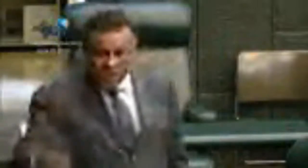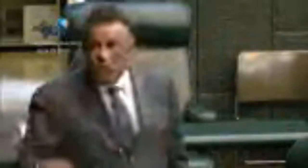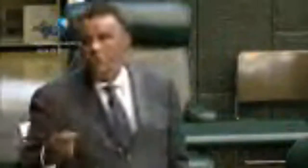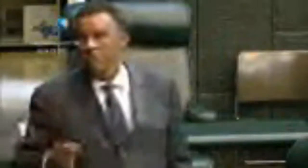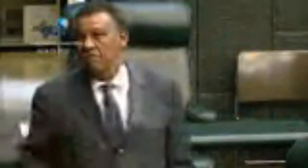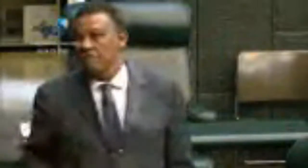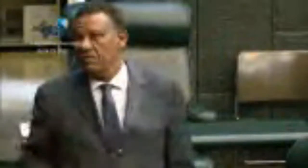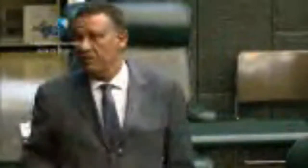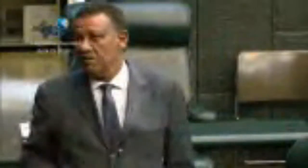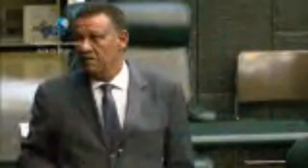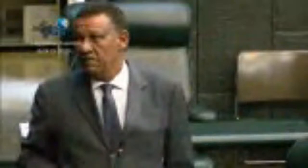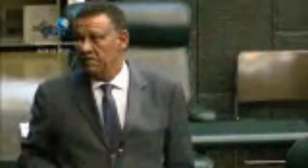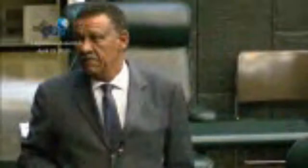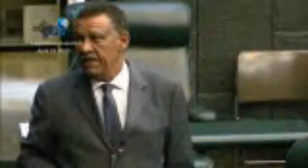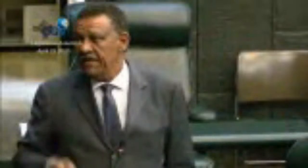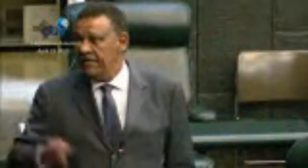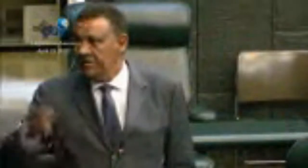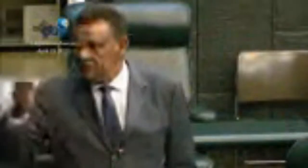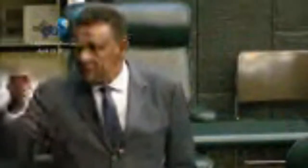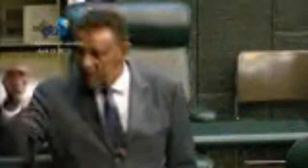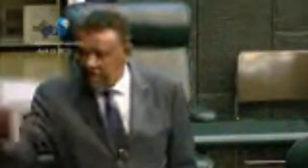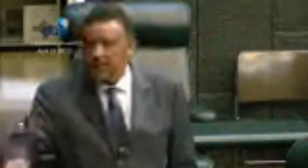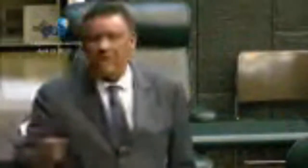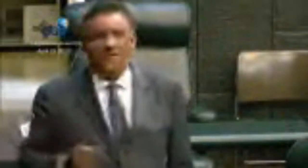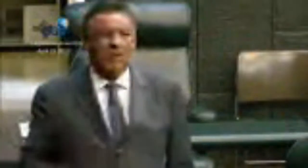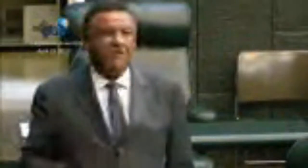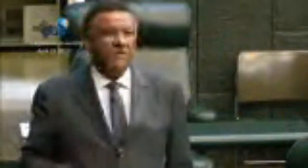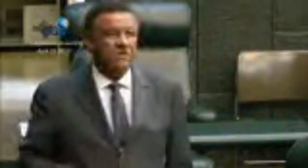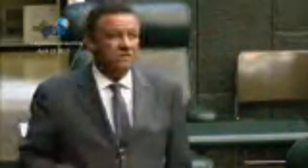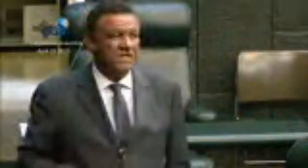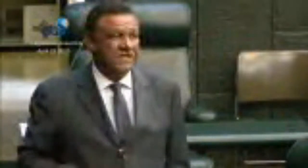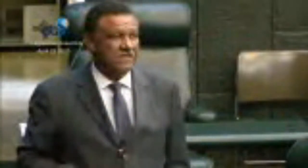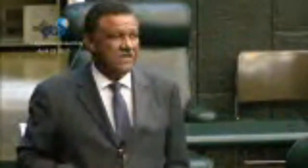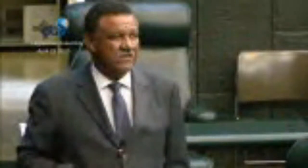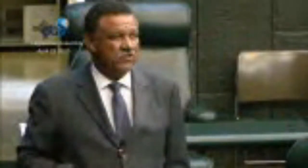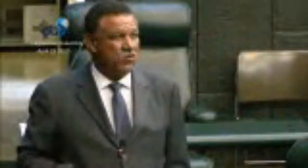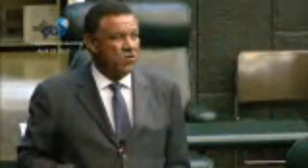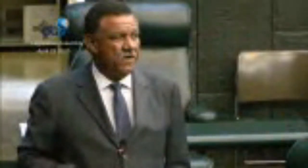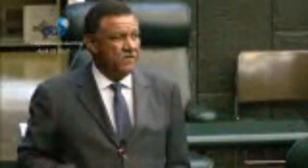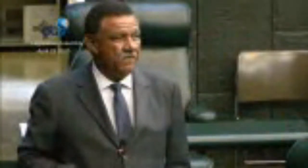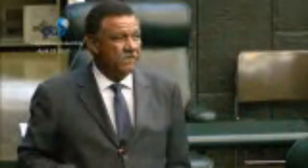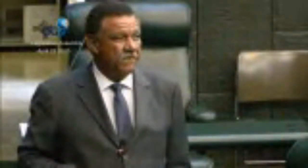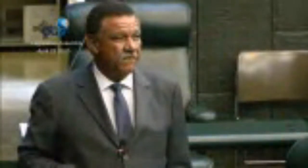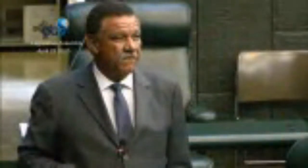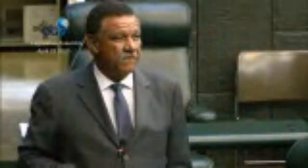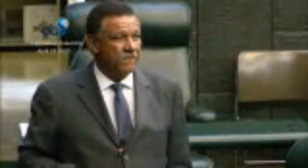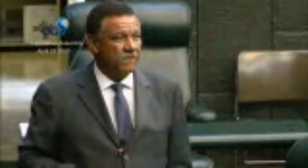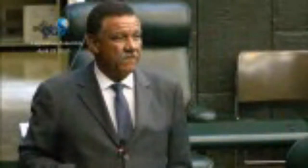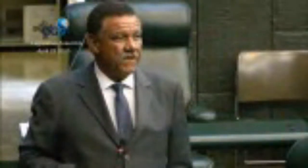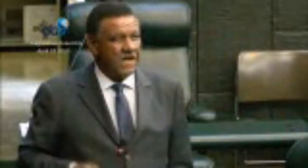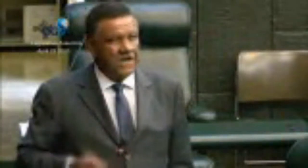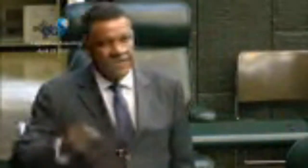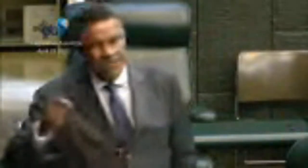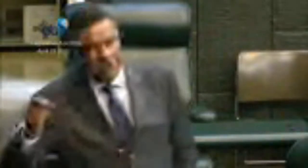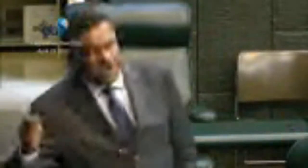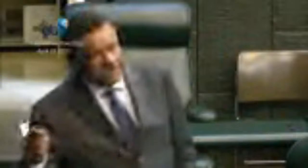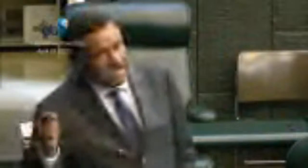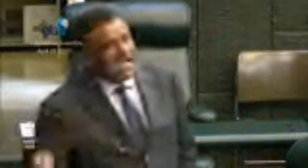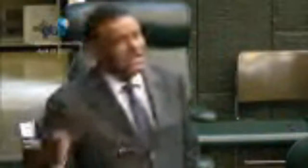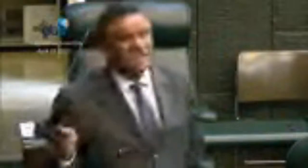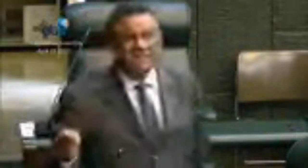and after this COVID-19 is gone, and everybody else has, it doesn't make